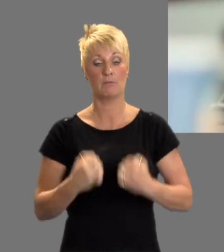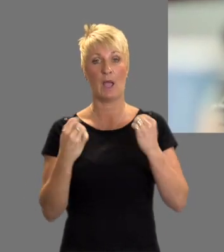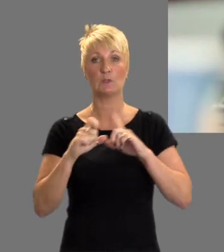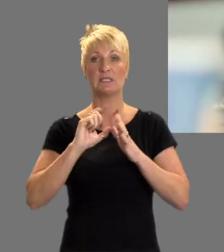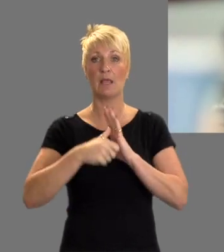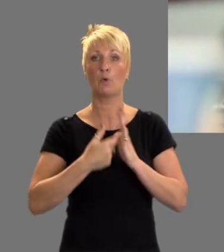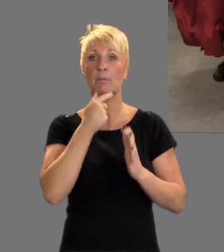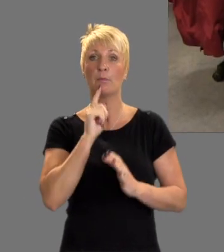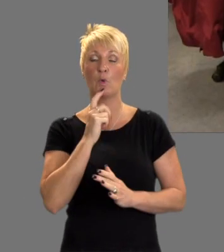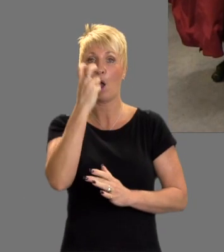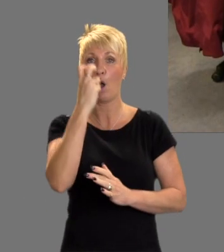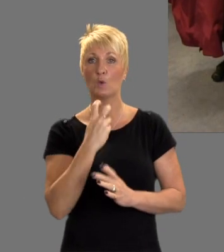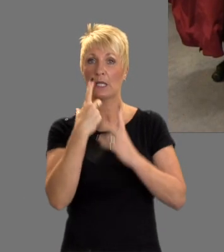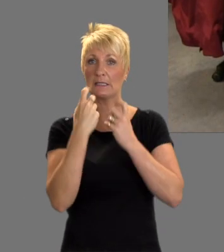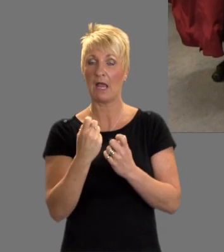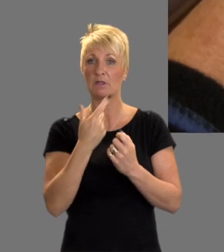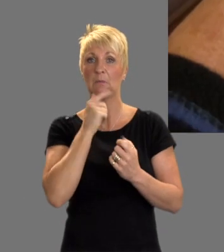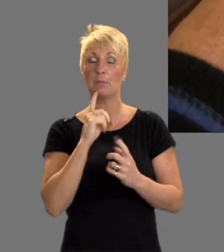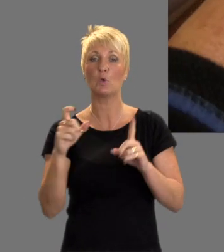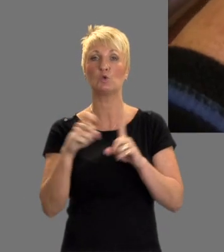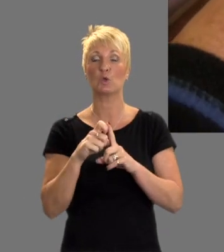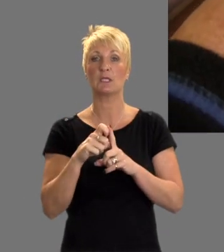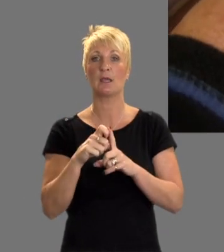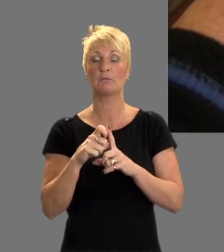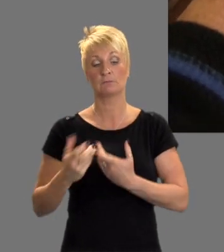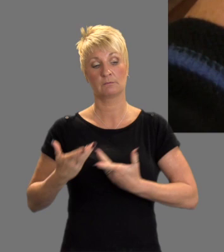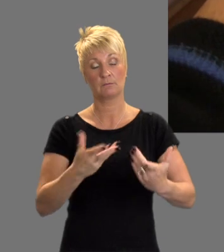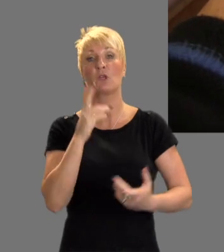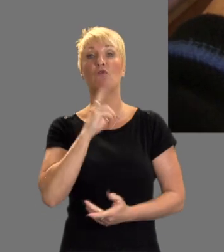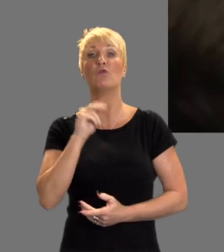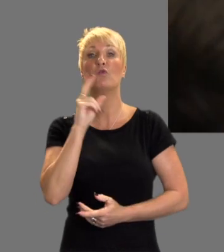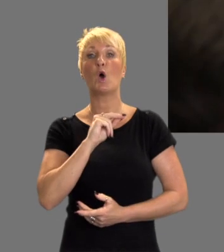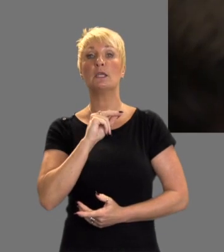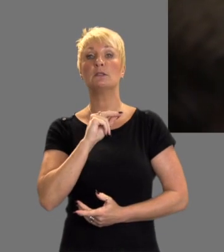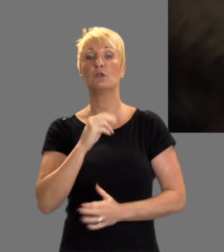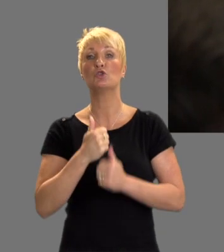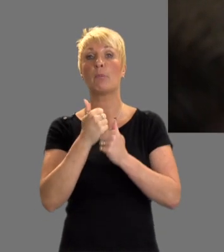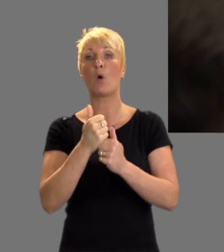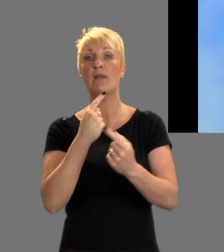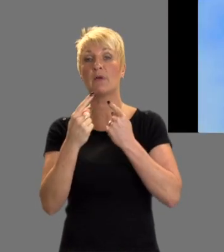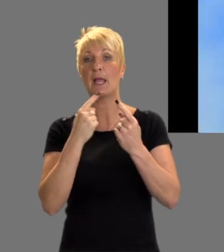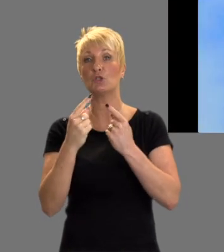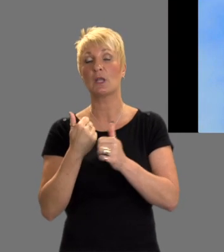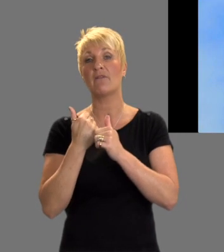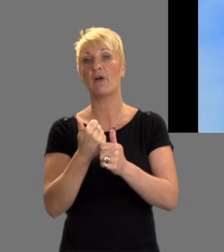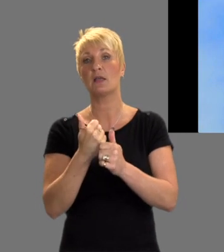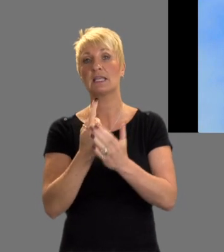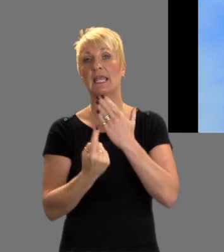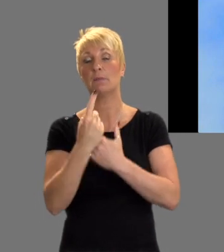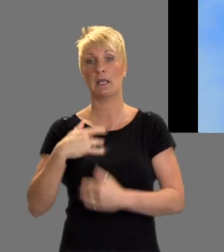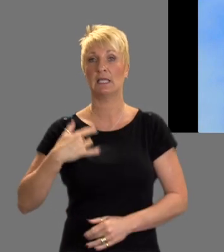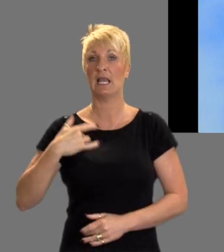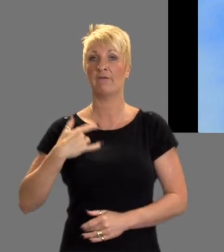disabled people, older people and carers in Dorset. It gives people a voice and provides support, information and advice on independent